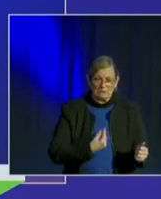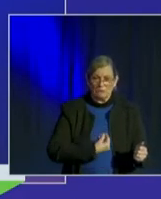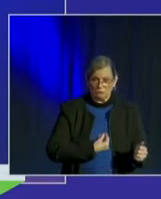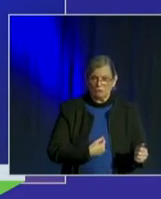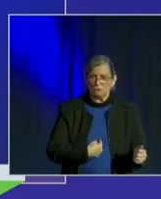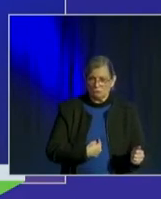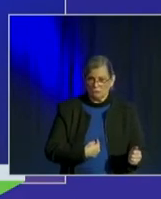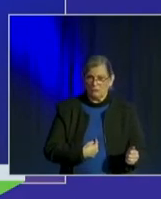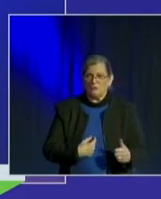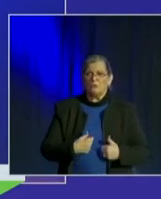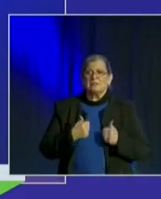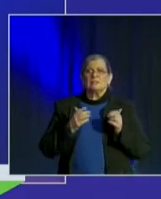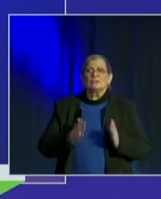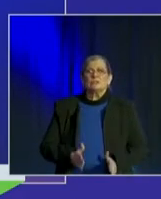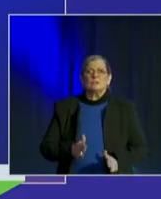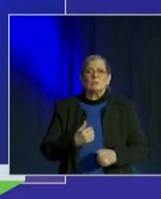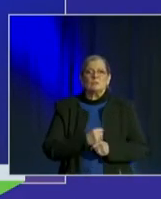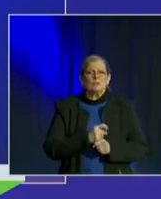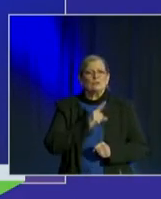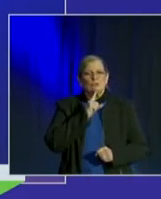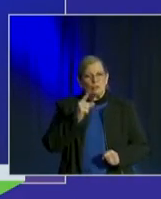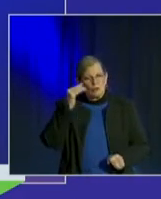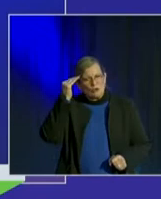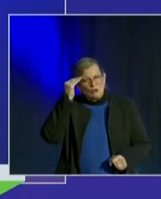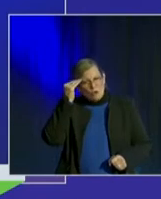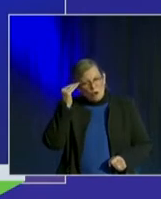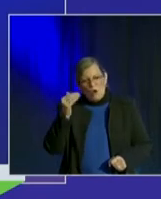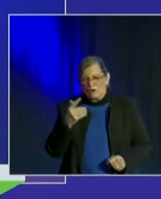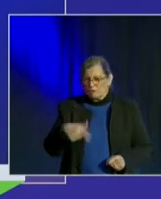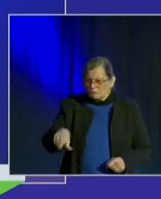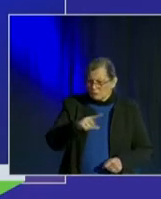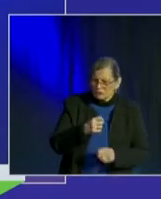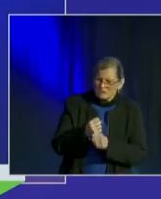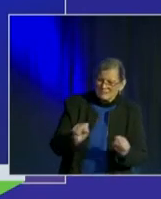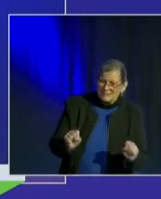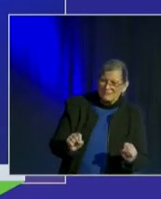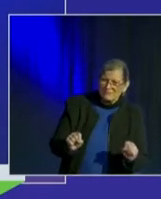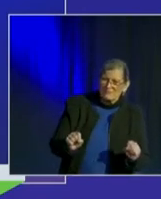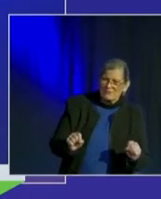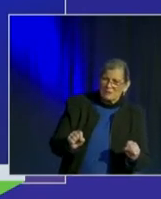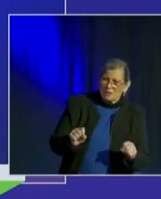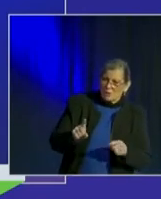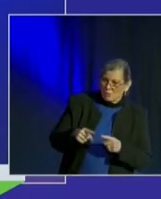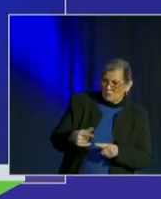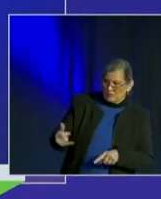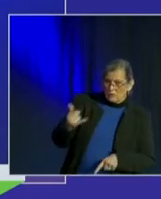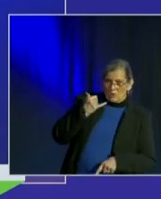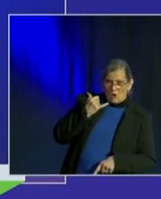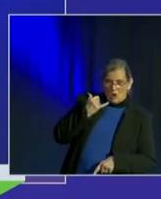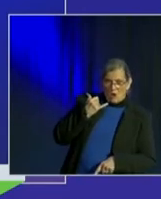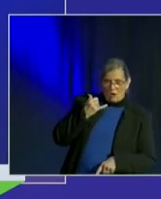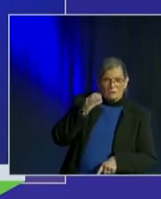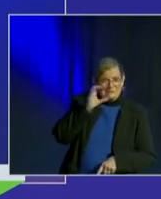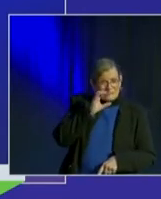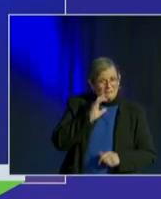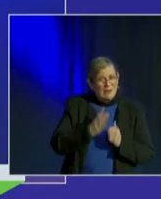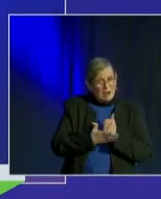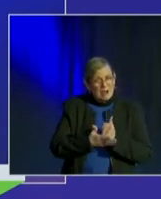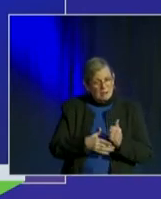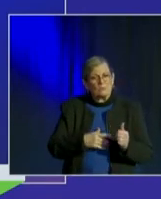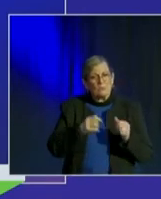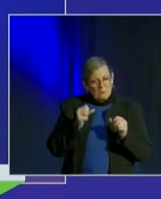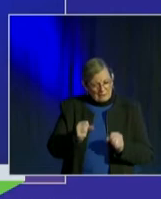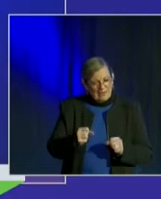want to make sure people know that they are safe in calling us and seeking help, and we'll continue to do